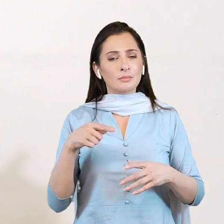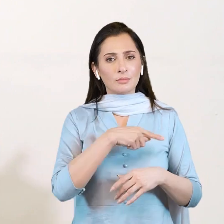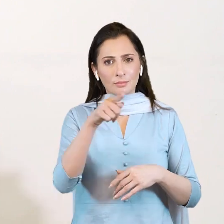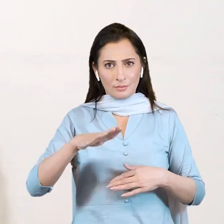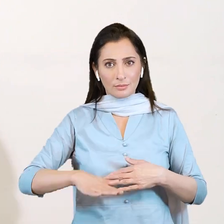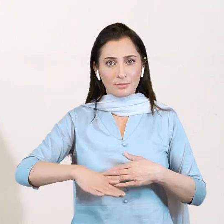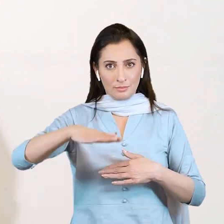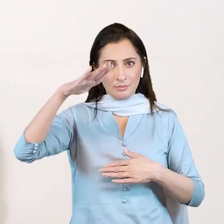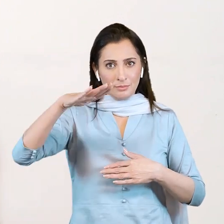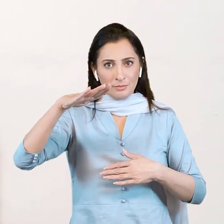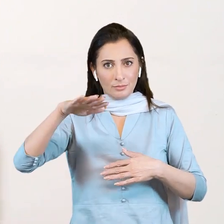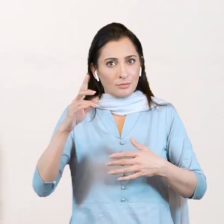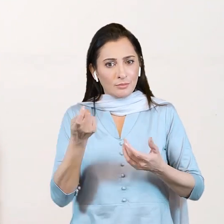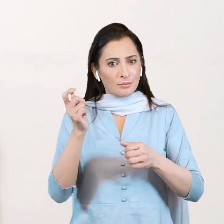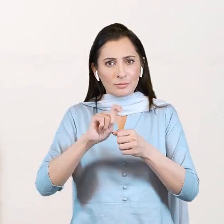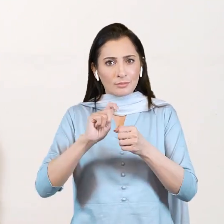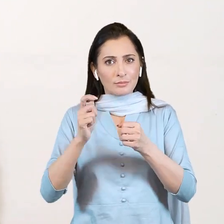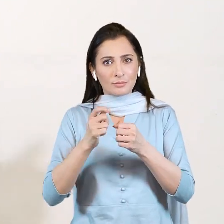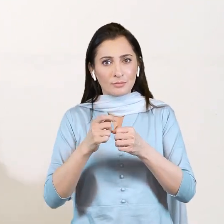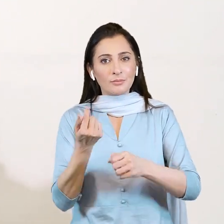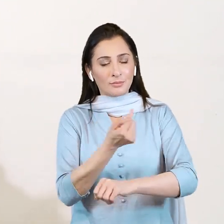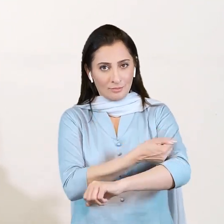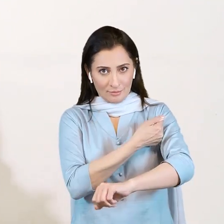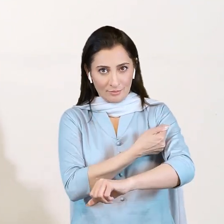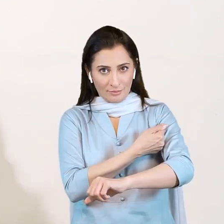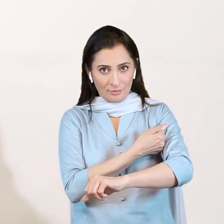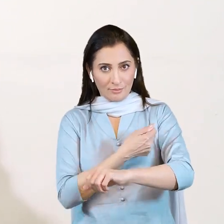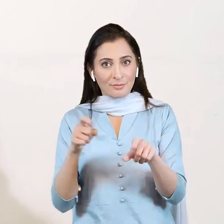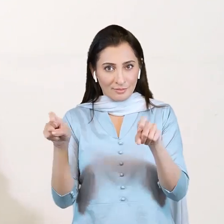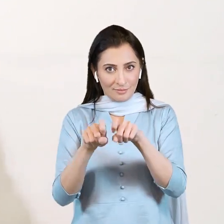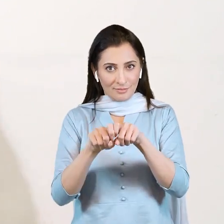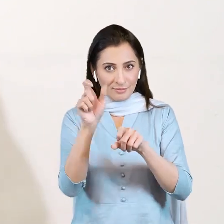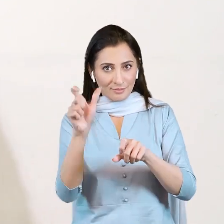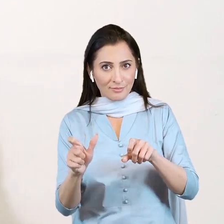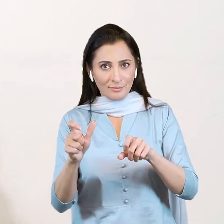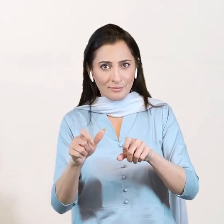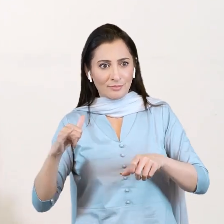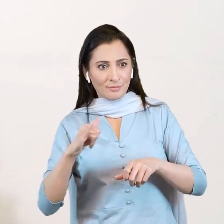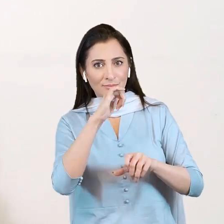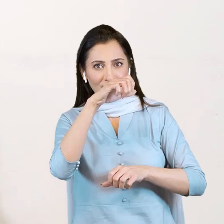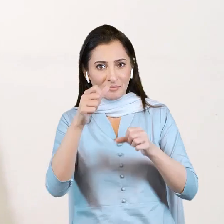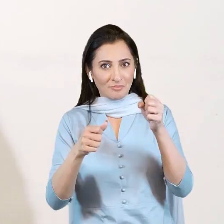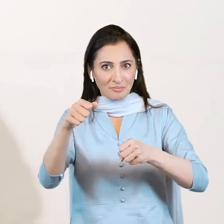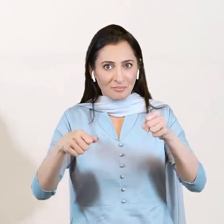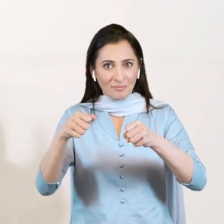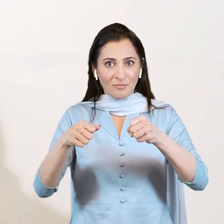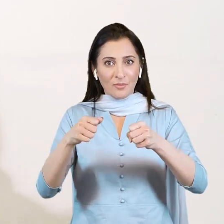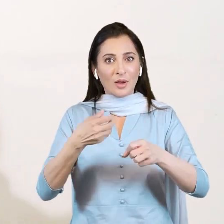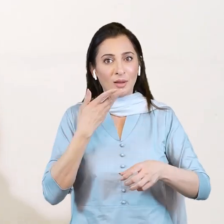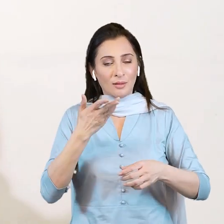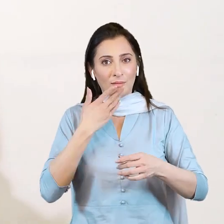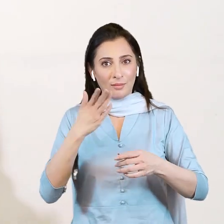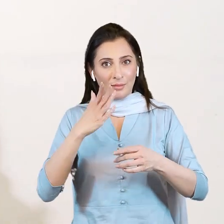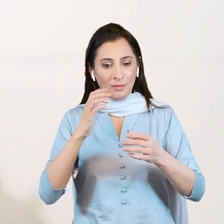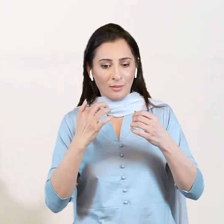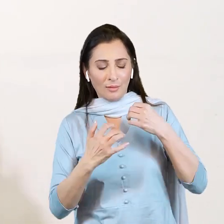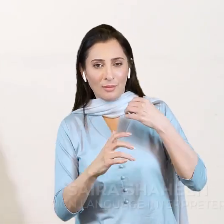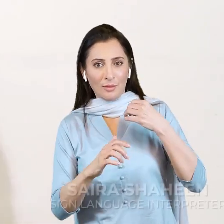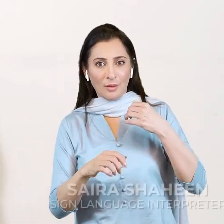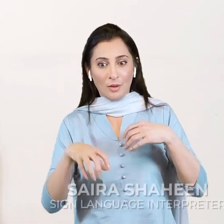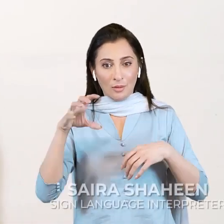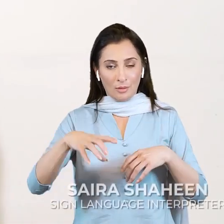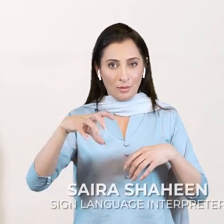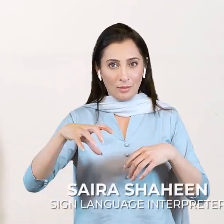What do you want to be when you grow up? A doctor, an actor, a pilot, a musician,